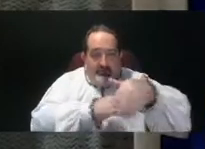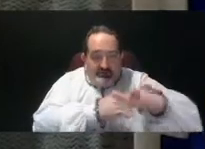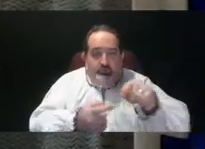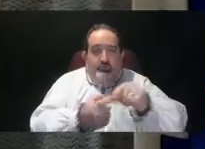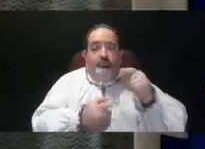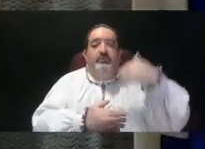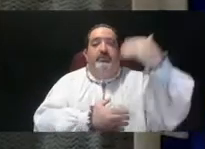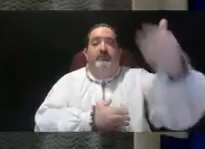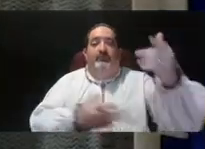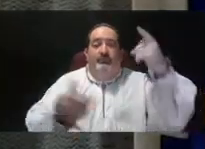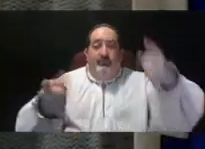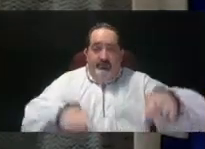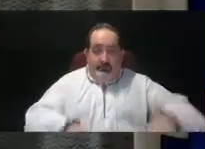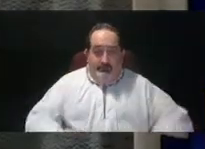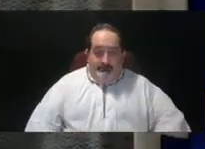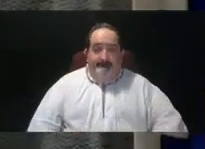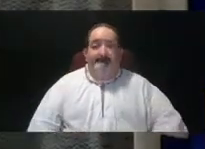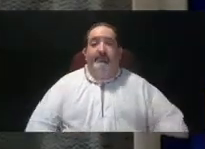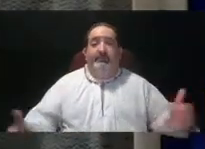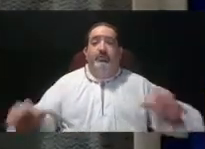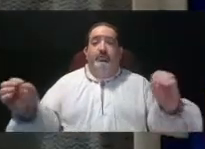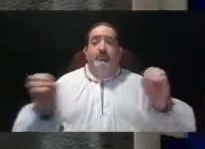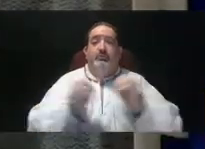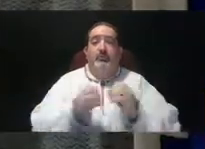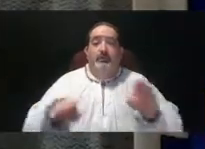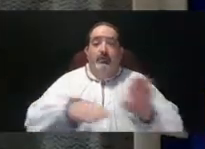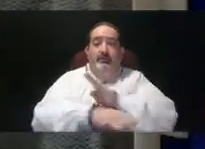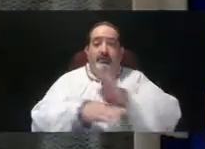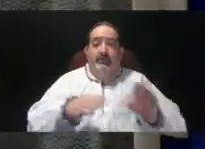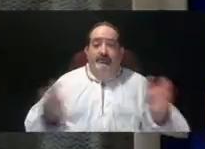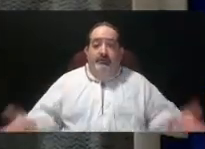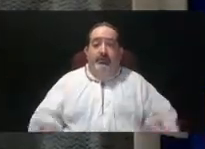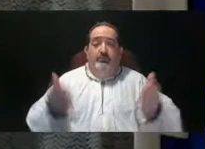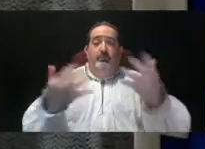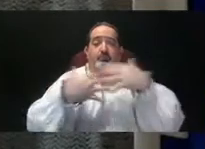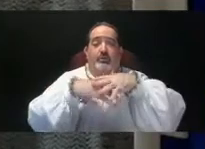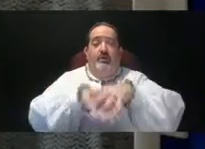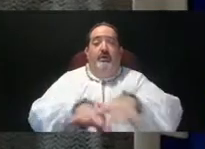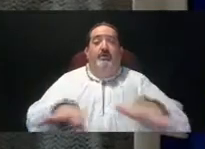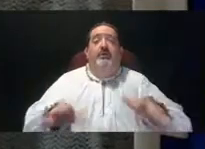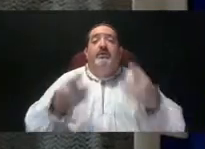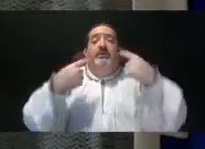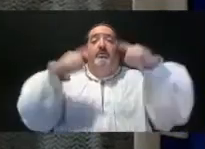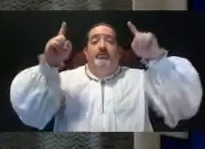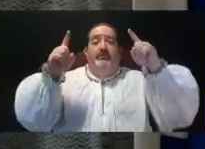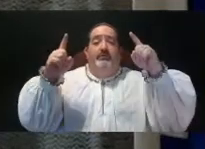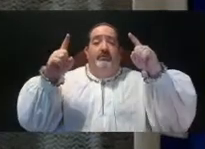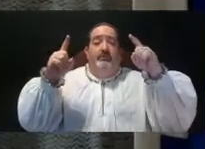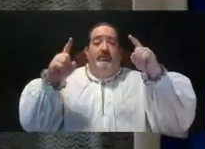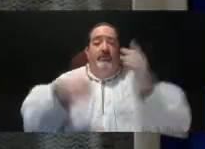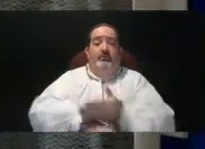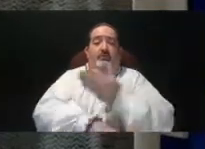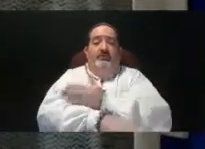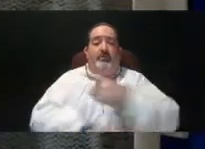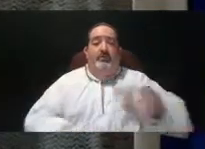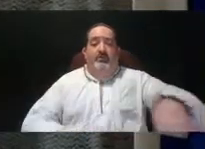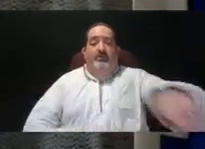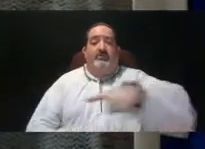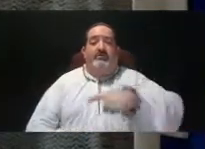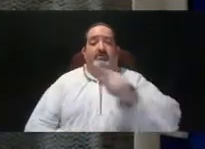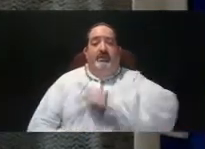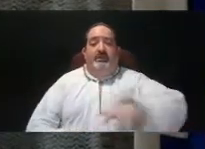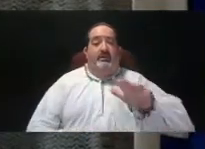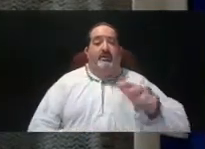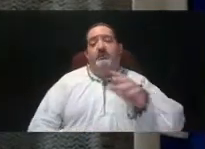event. There being no further business to promote the harmony or welfare of the kingdom, Your Majesties, do you have